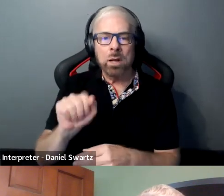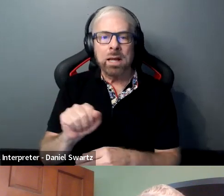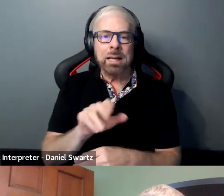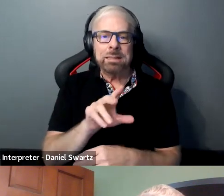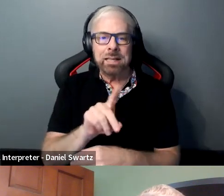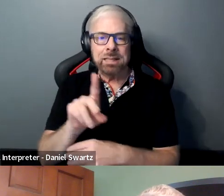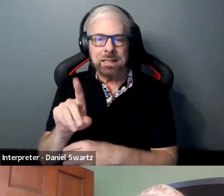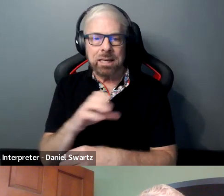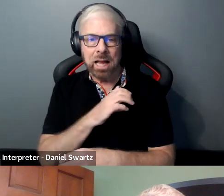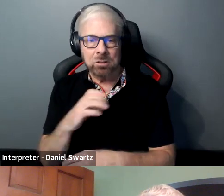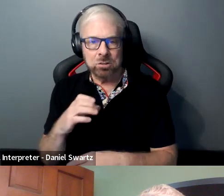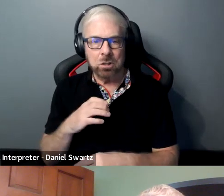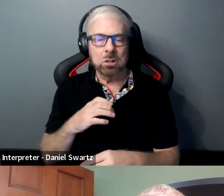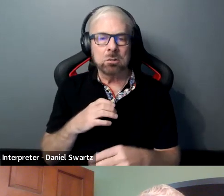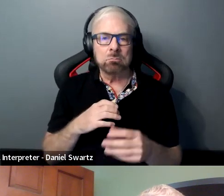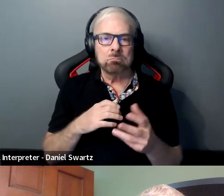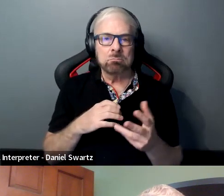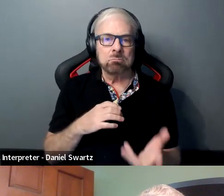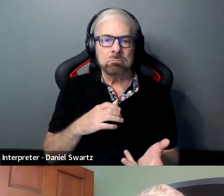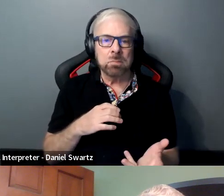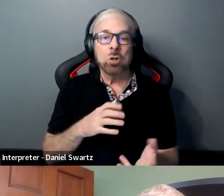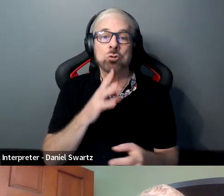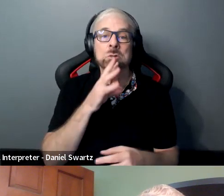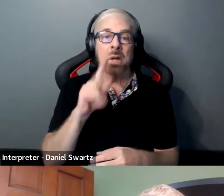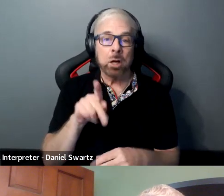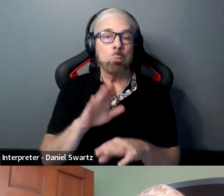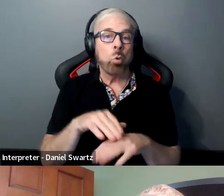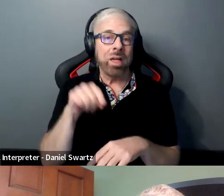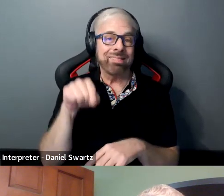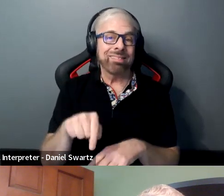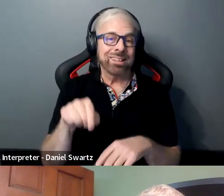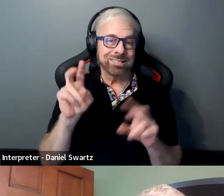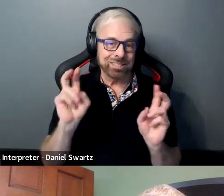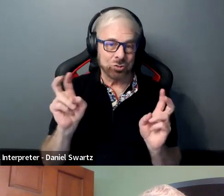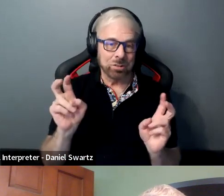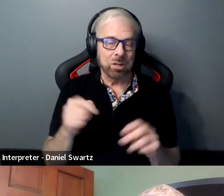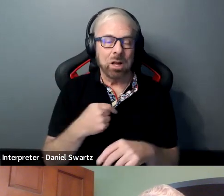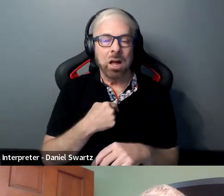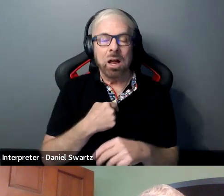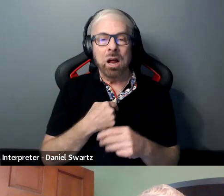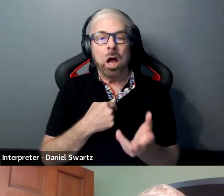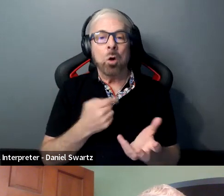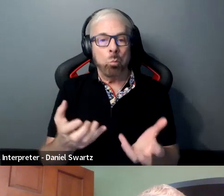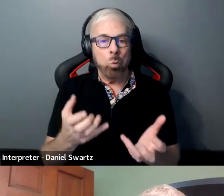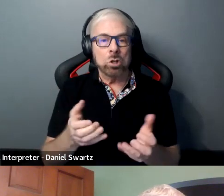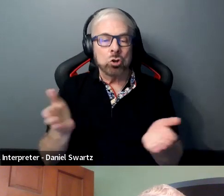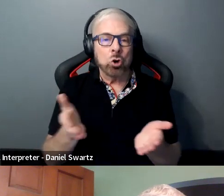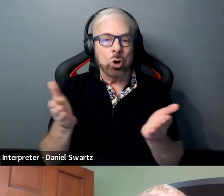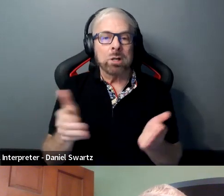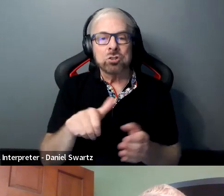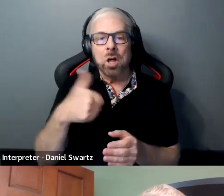Disabilities Council to speak up on this issue. And I'd like to encourage the others who